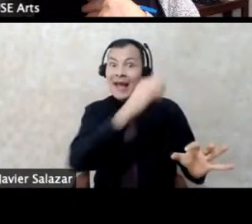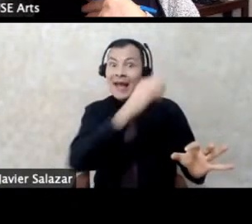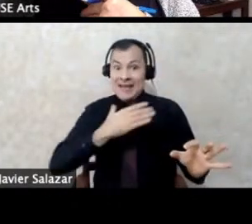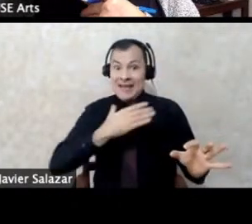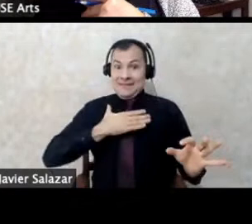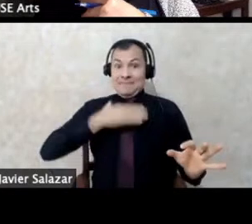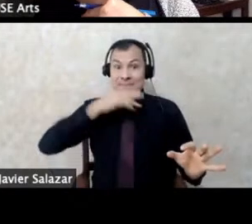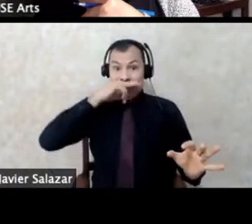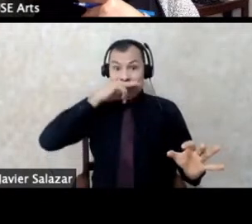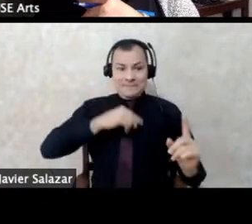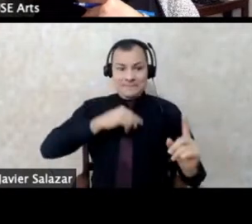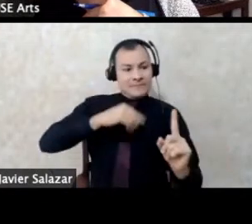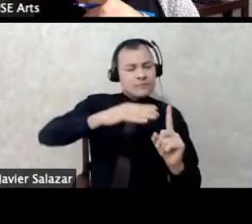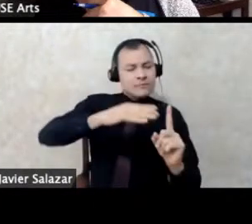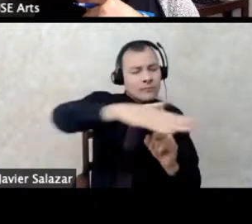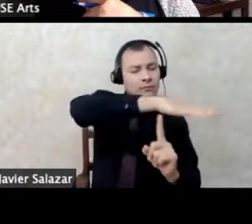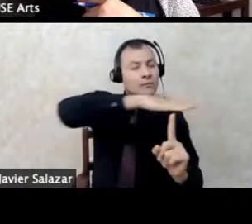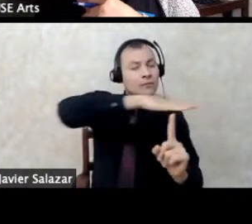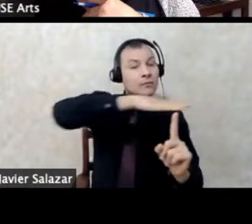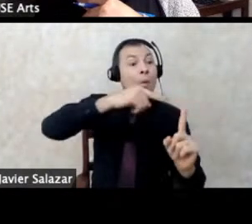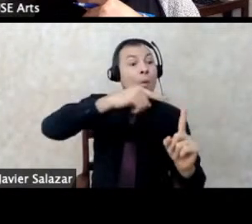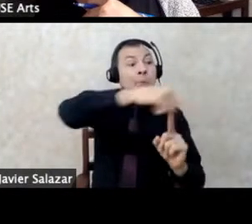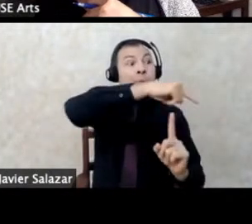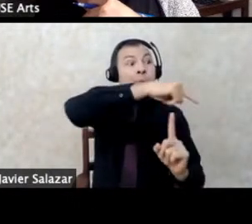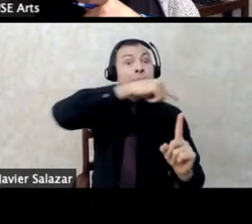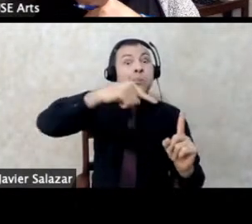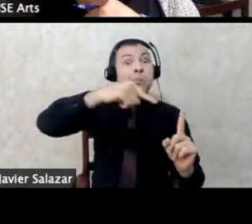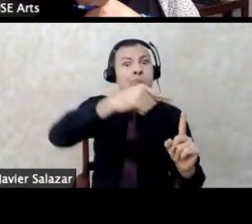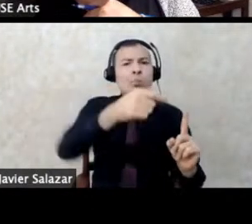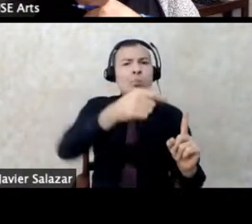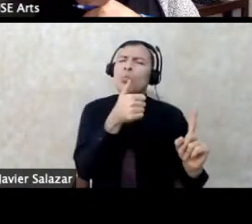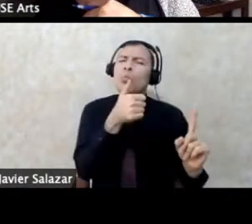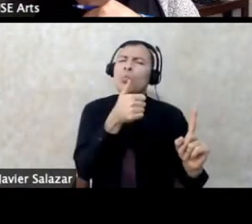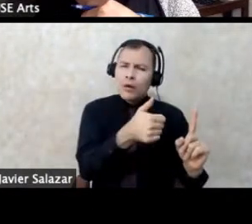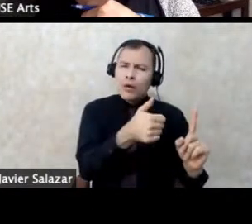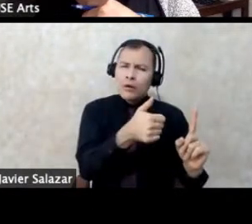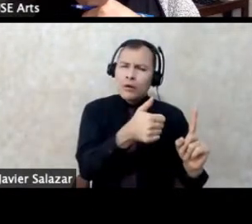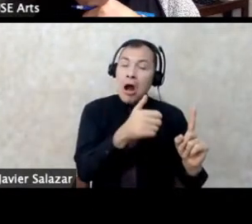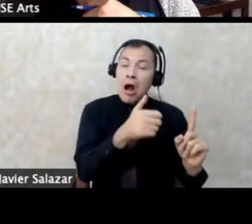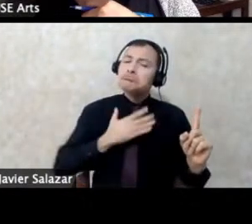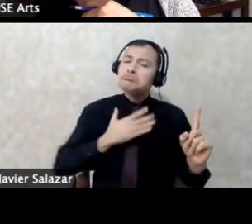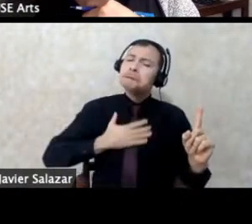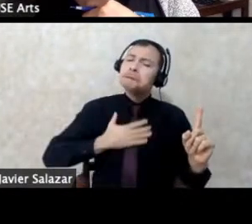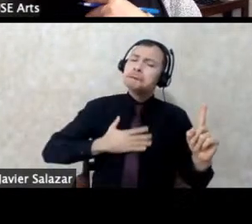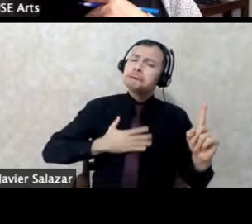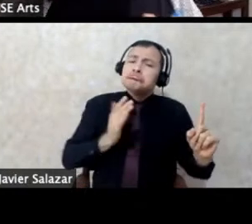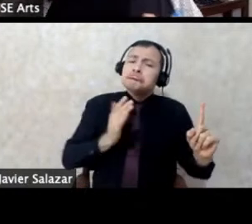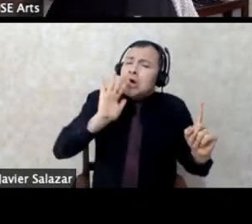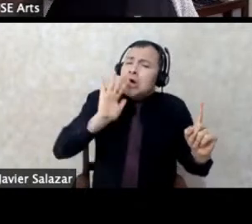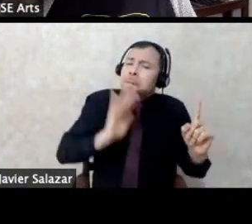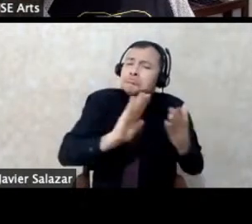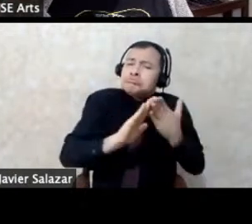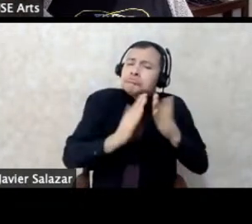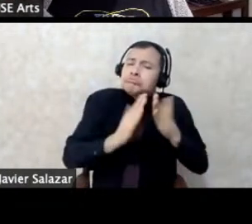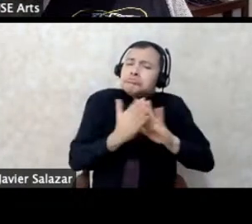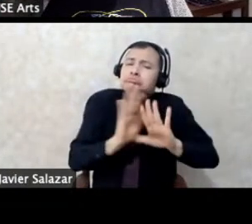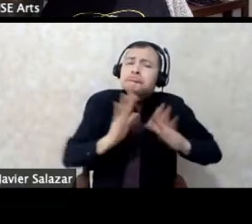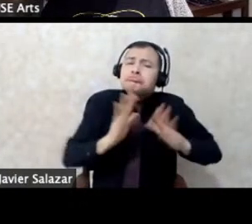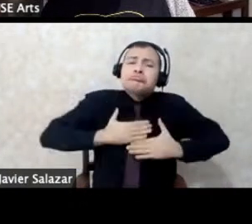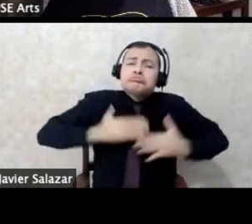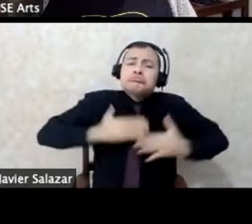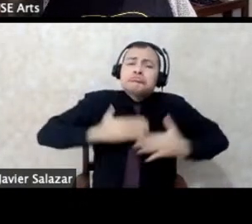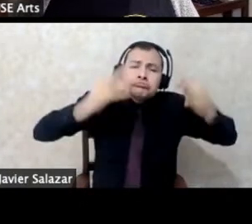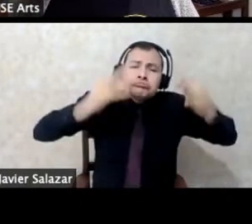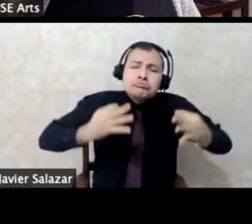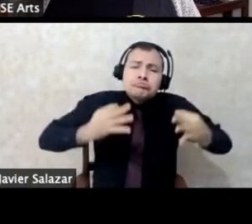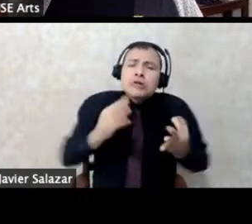para no ver la paz solamente como en los lugares donde se está dando bala y donde están siendo masacrados los colombianos, sino también en ese lugar